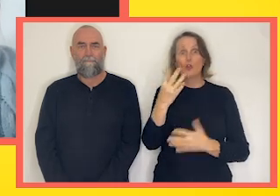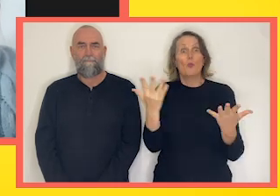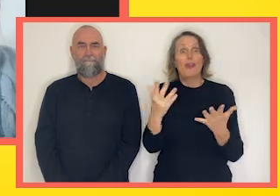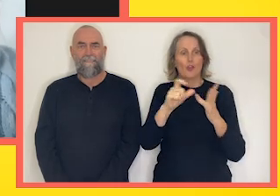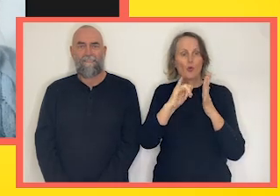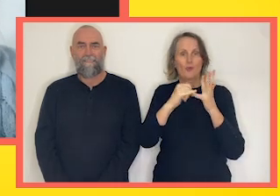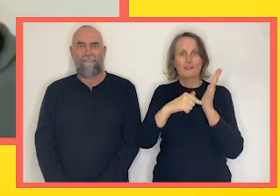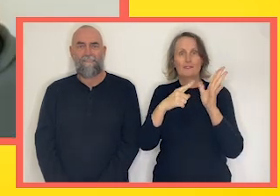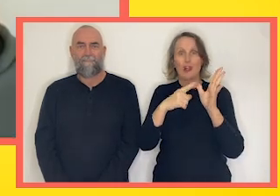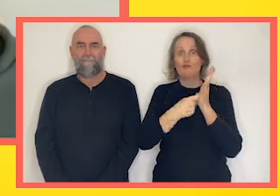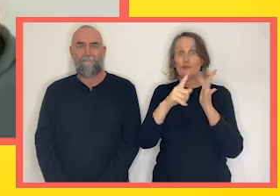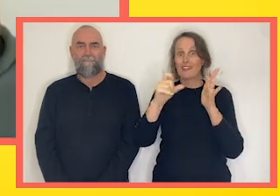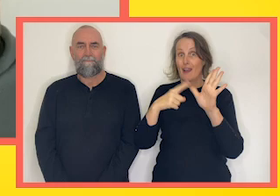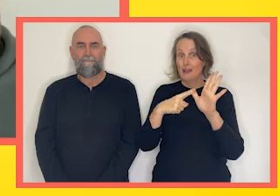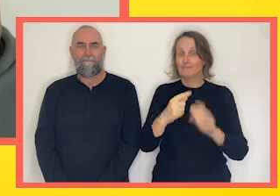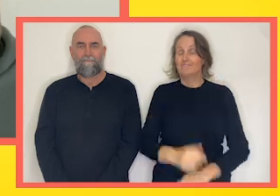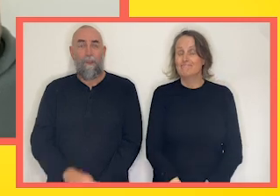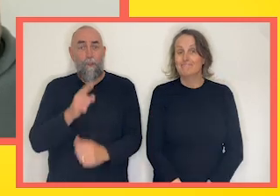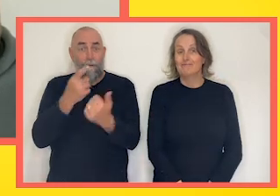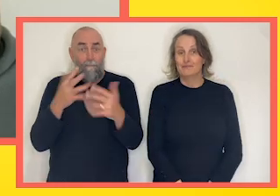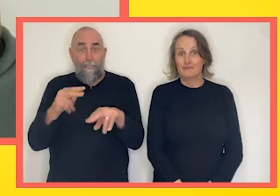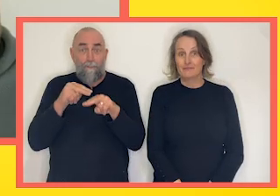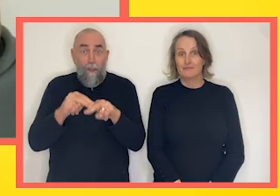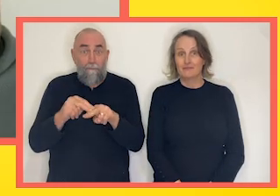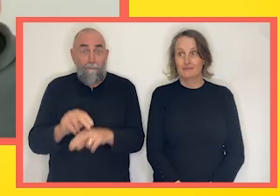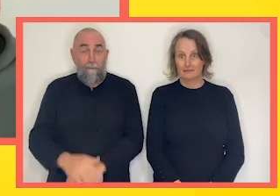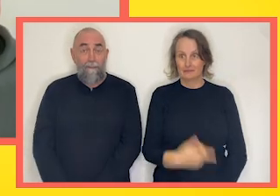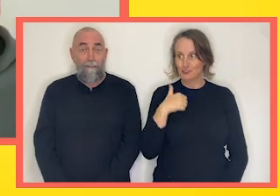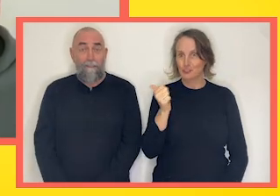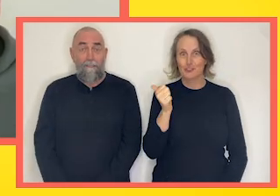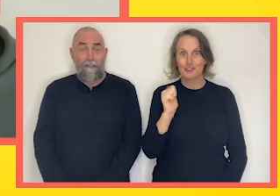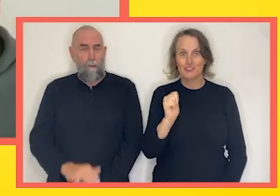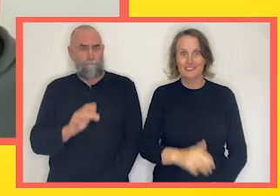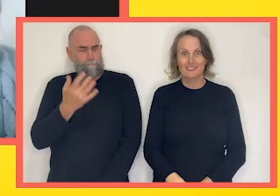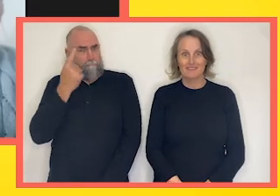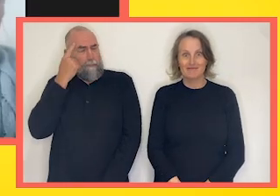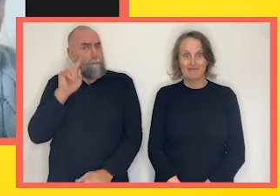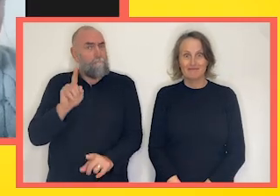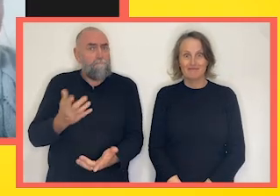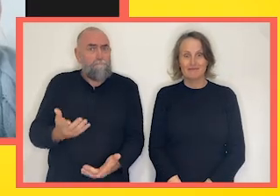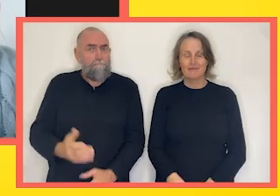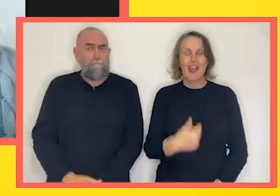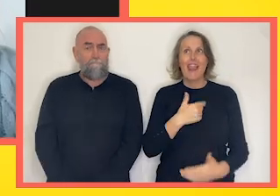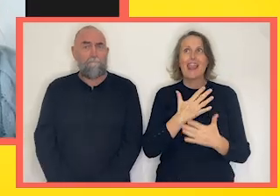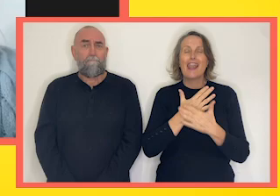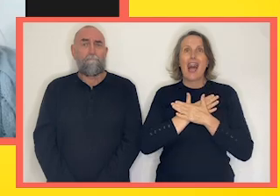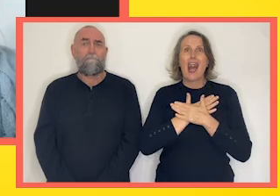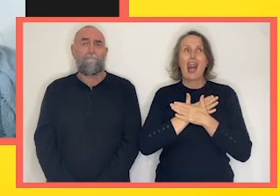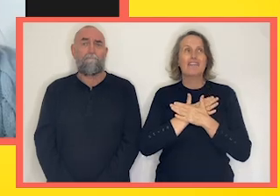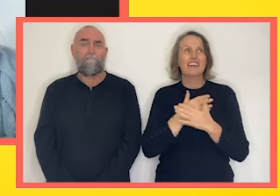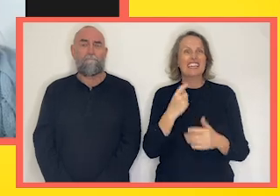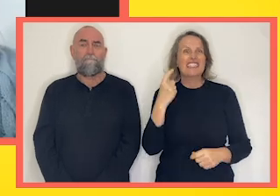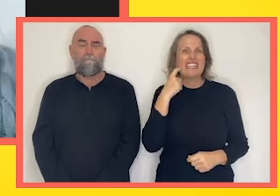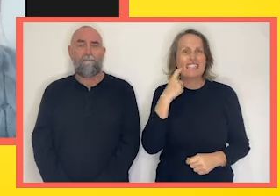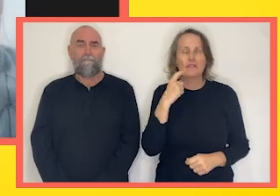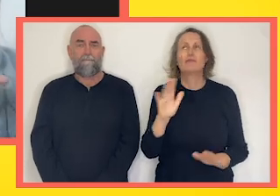those guys. Have you ever surfed? Yeah, I have. What did you think? I loved it. It's like quite